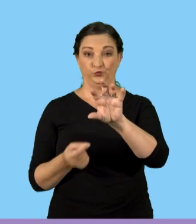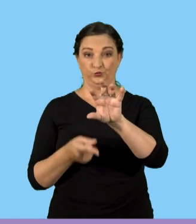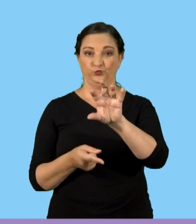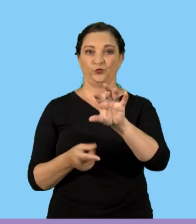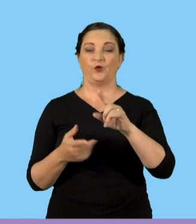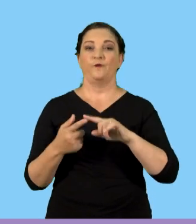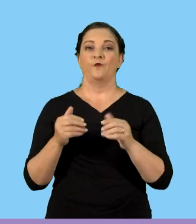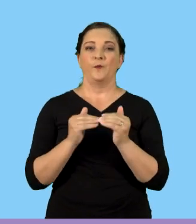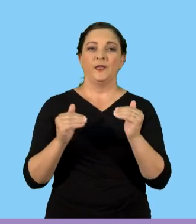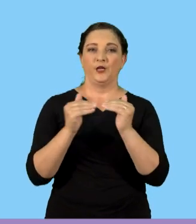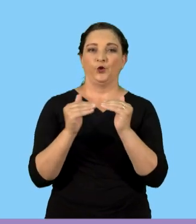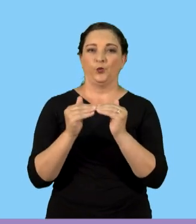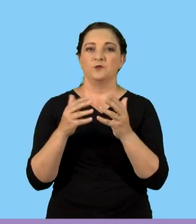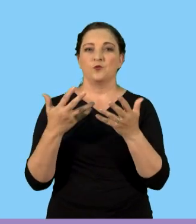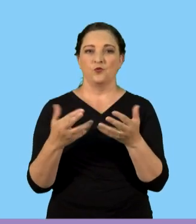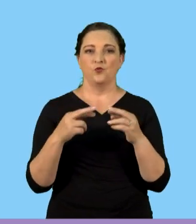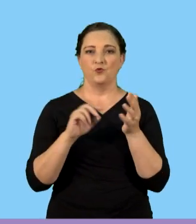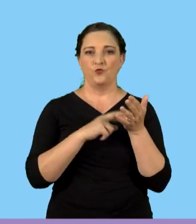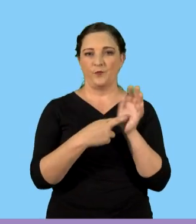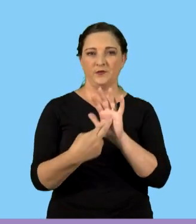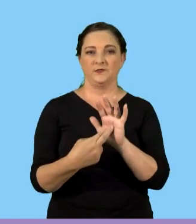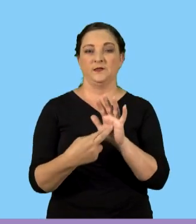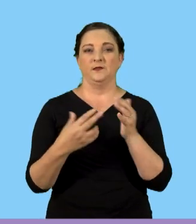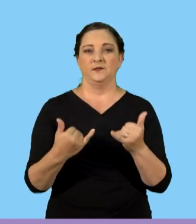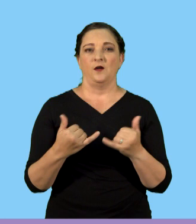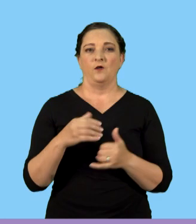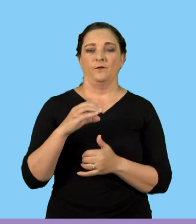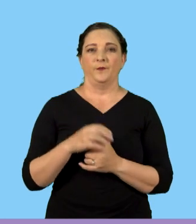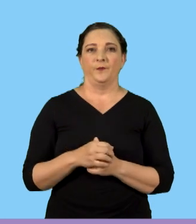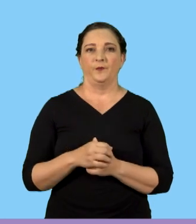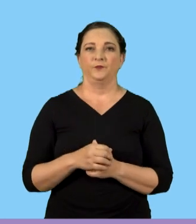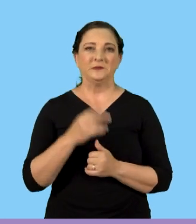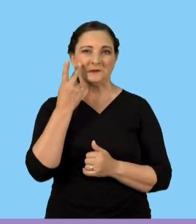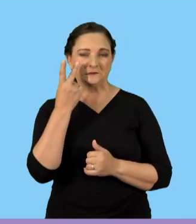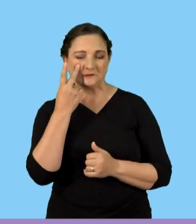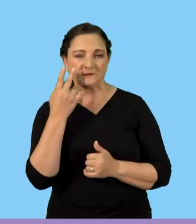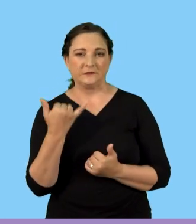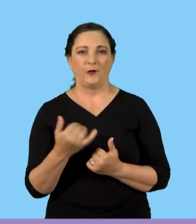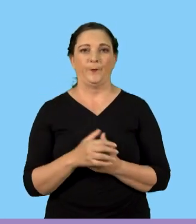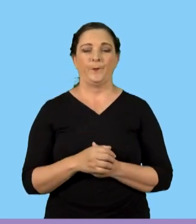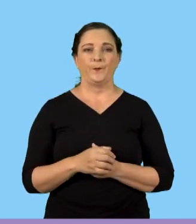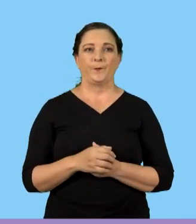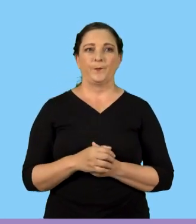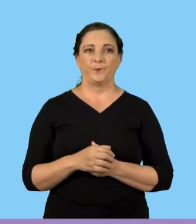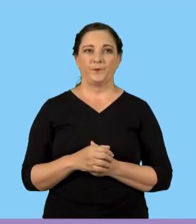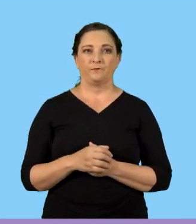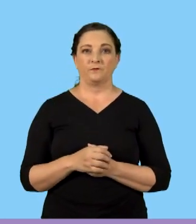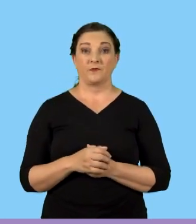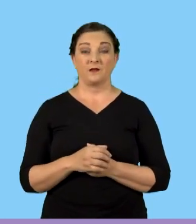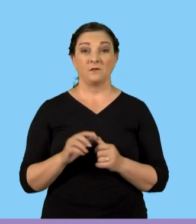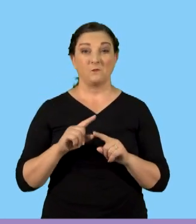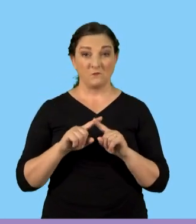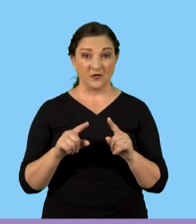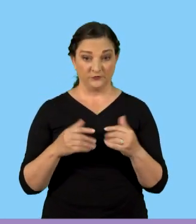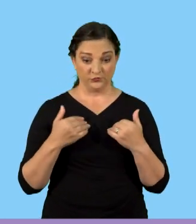formulas to representations on a Cartesian plane. Let's look at how we are going to achieve that. Before we